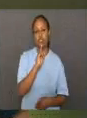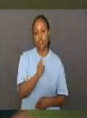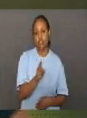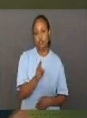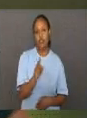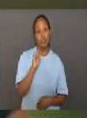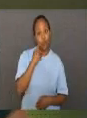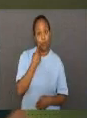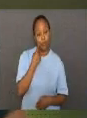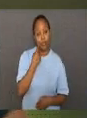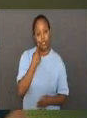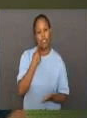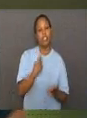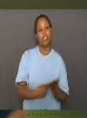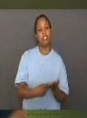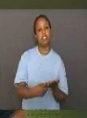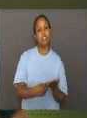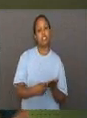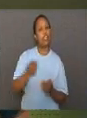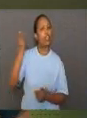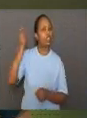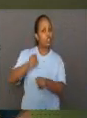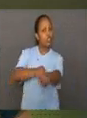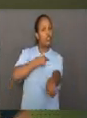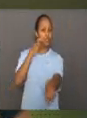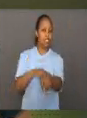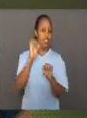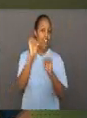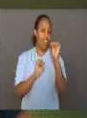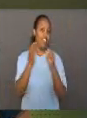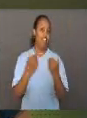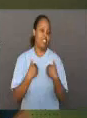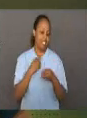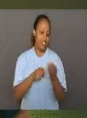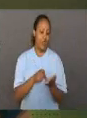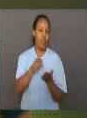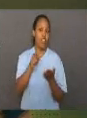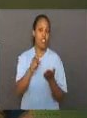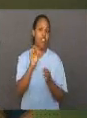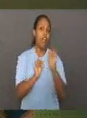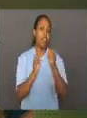even within countries that have a long history of democracy.